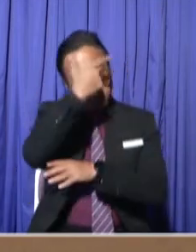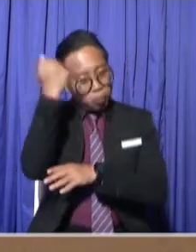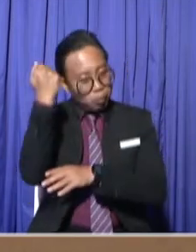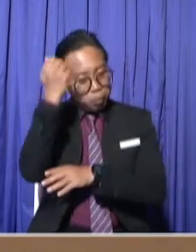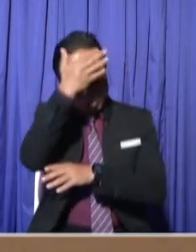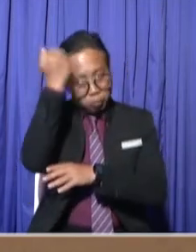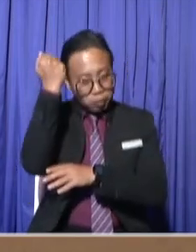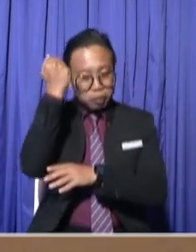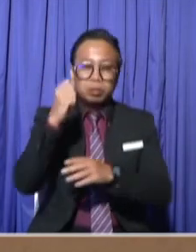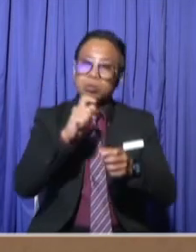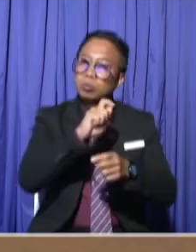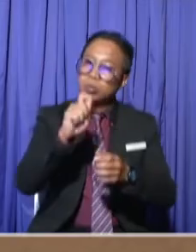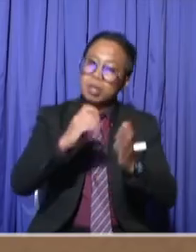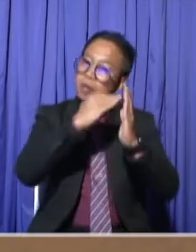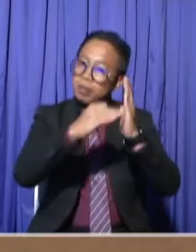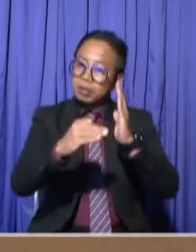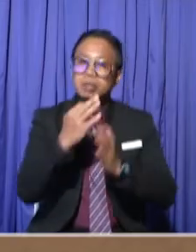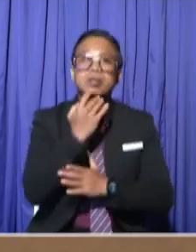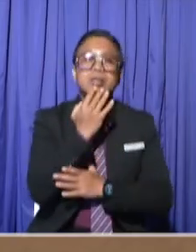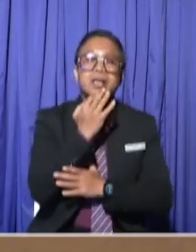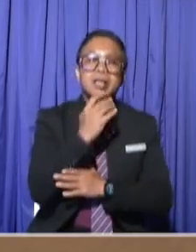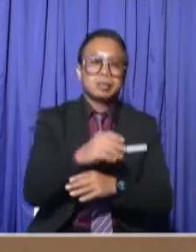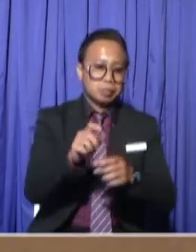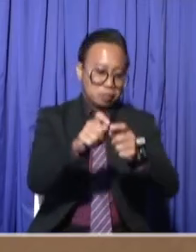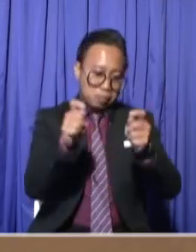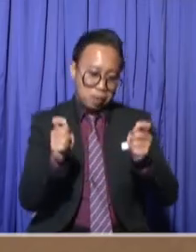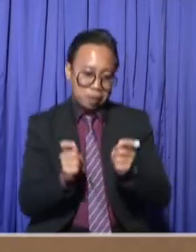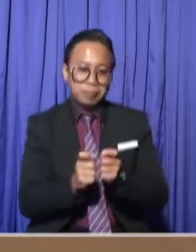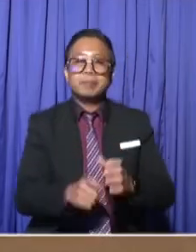write the fraction for the colored region.